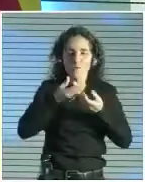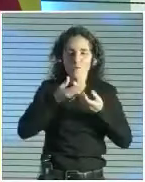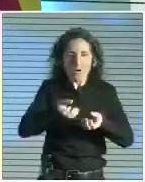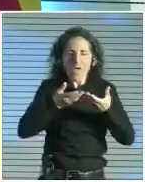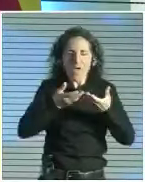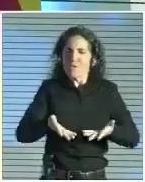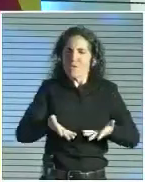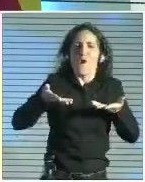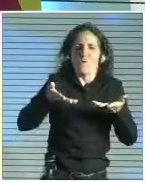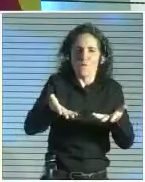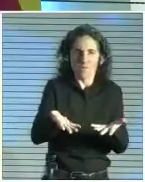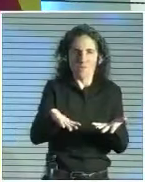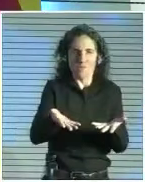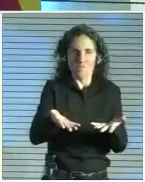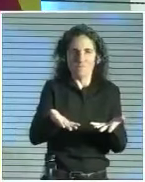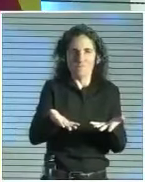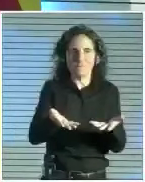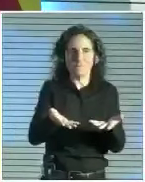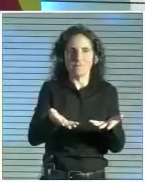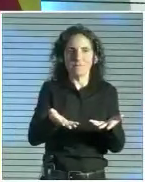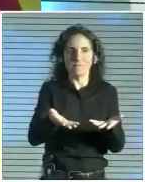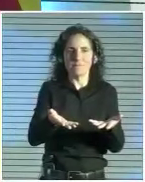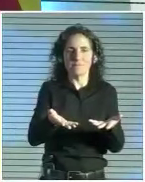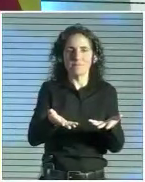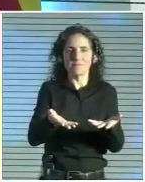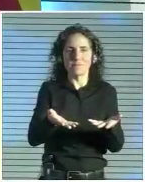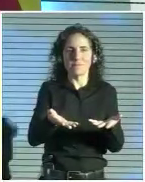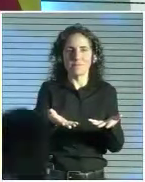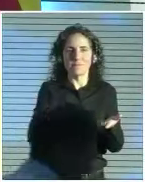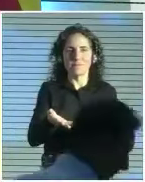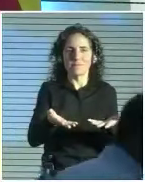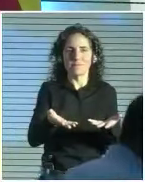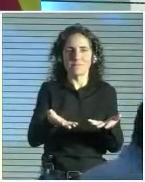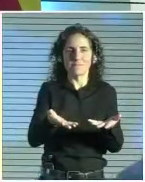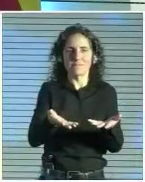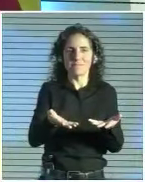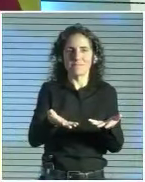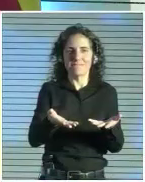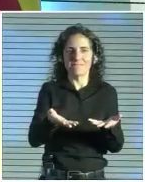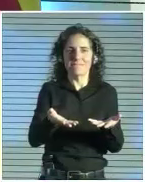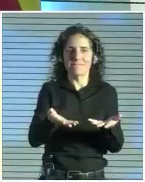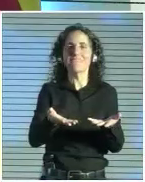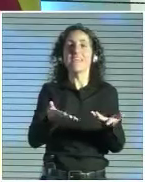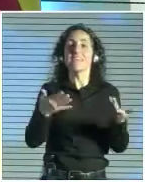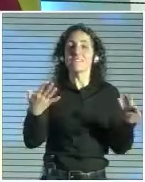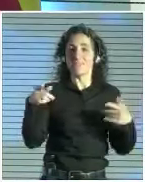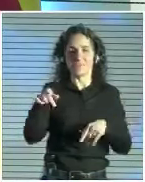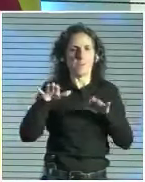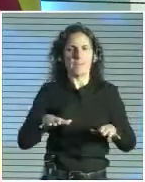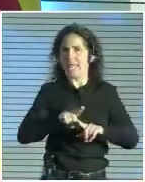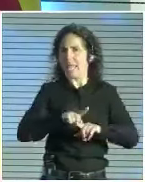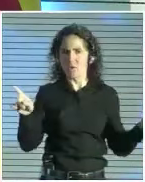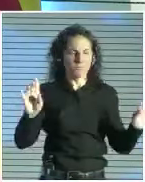didn't stop over there. You published below over there the name of the person responsible for the statistics